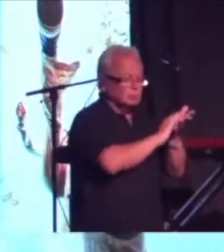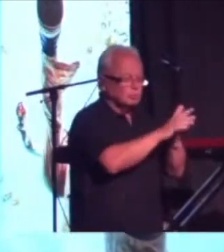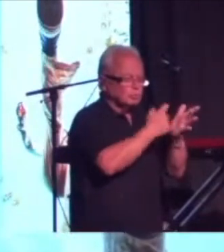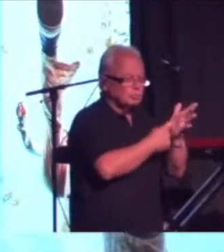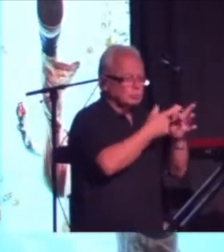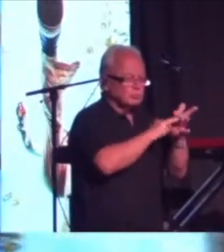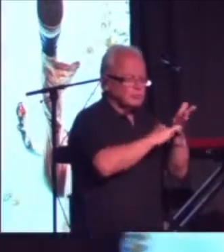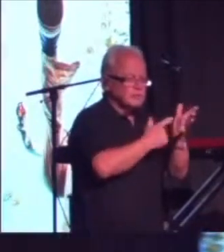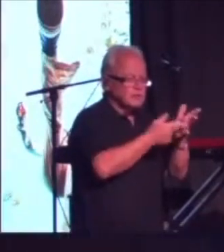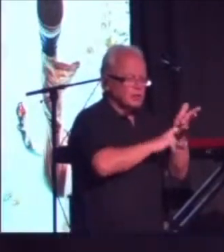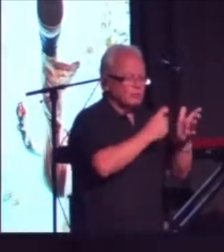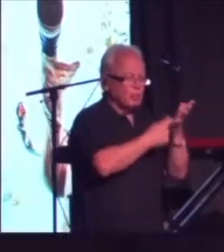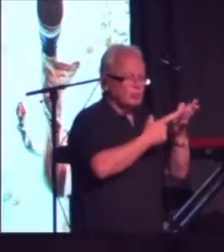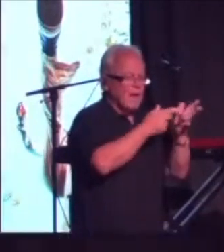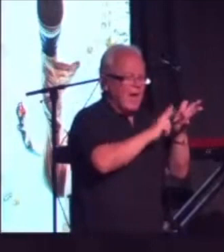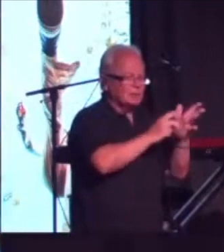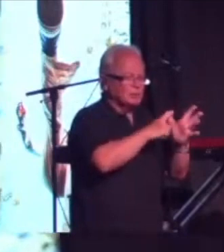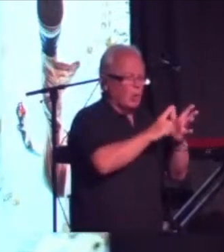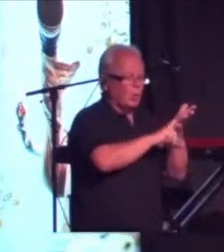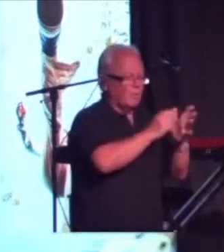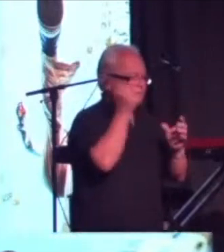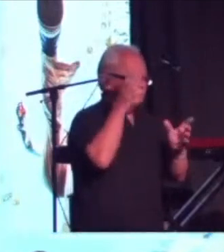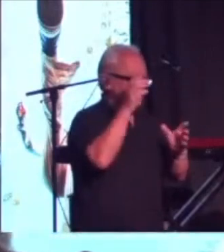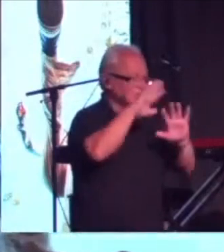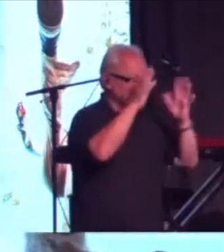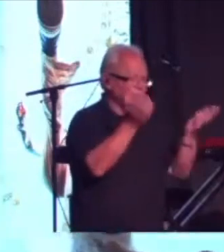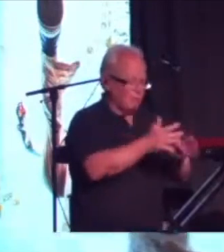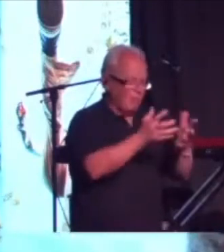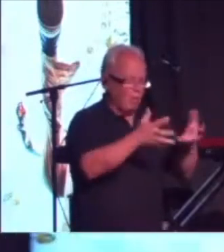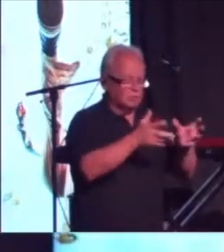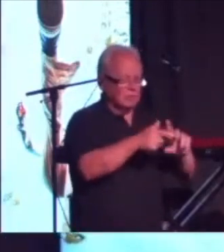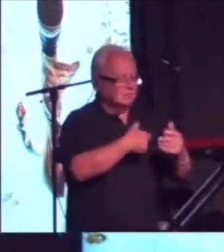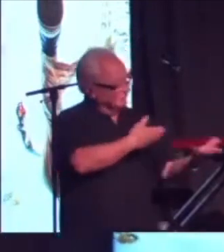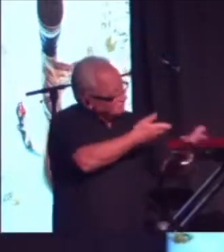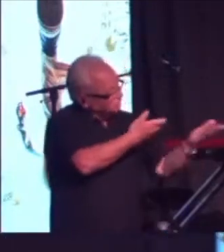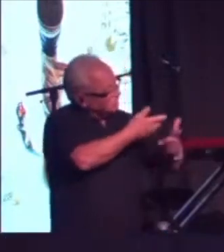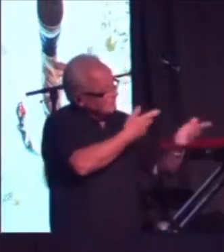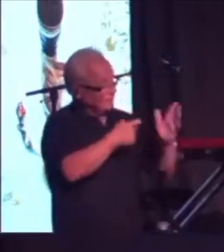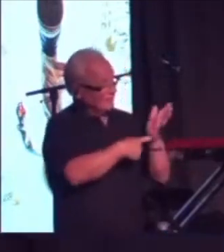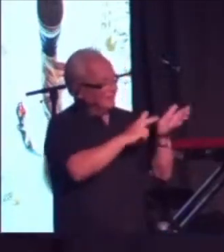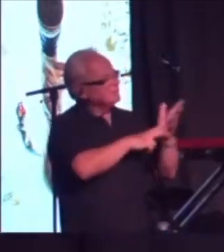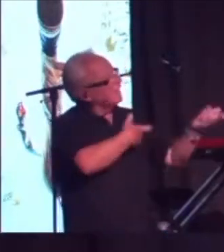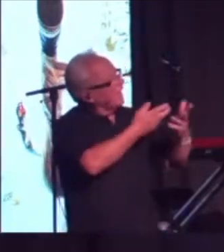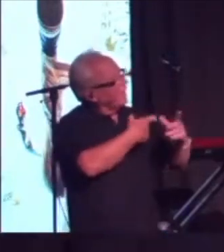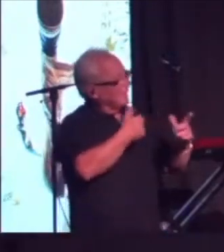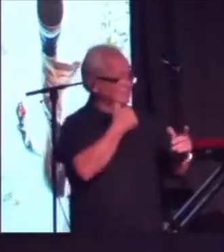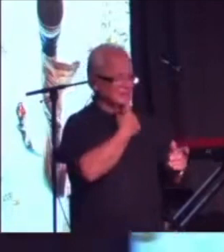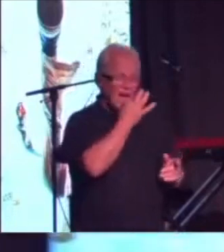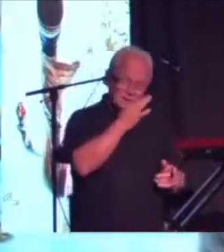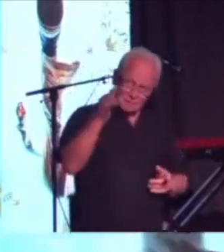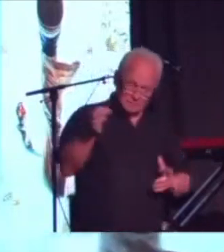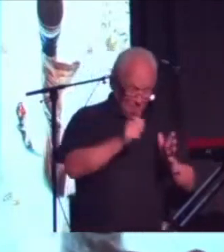million Instagram followers, backroom staff for the teams that he plays for. I think he's his own chef, probably, gardener, all this kind of